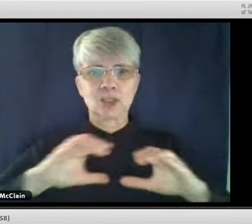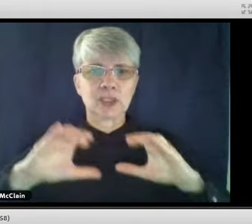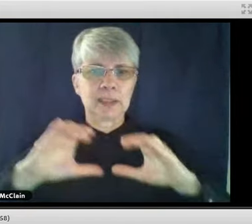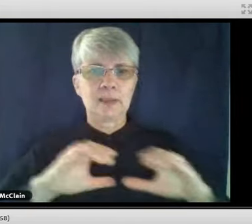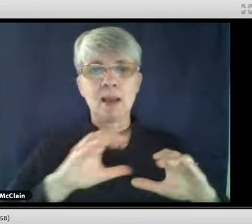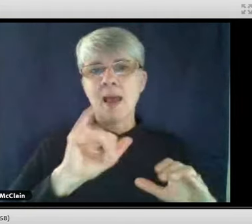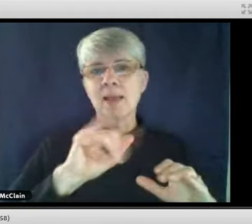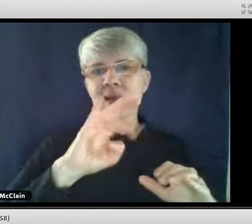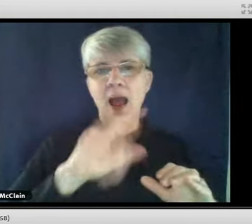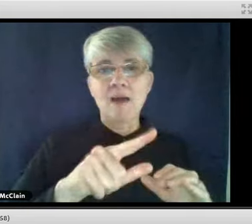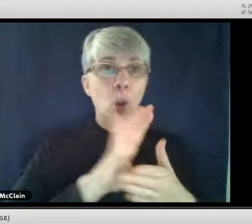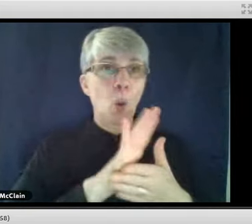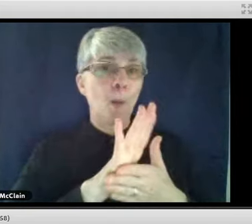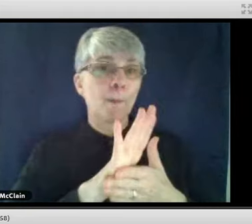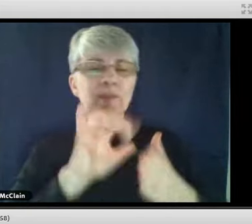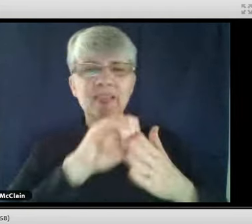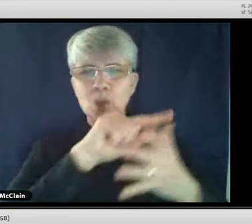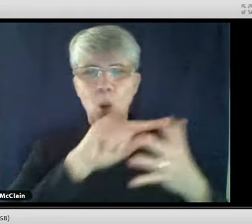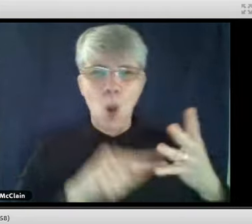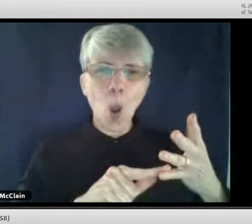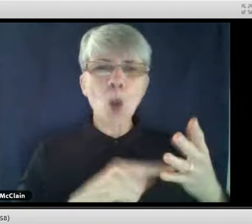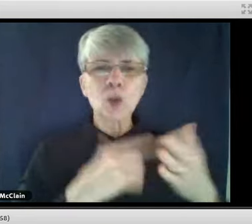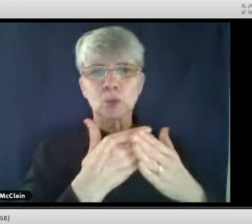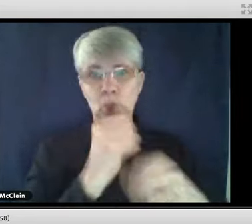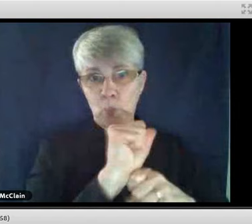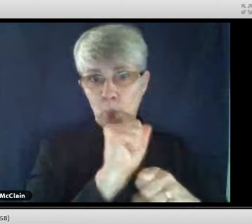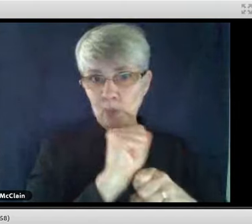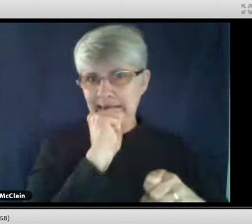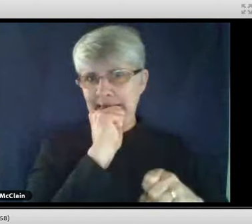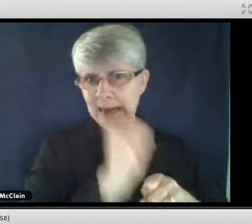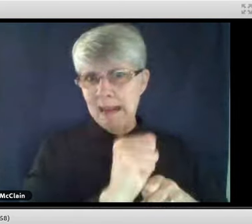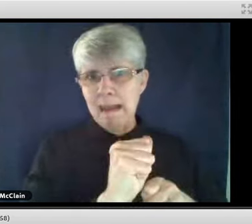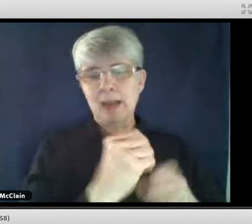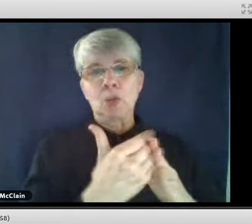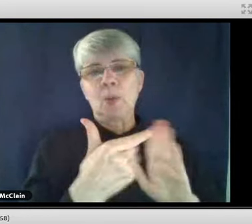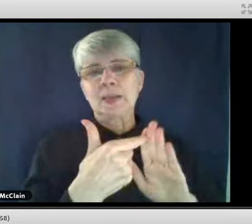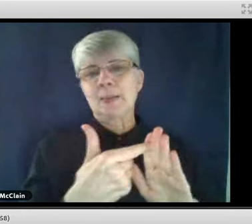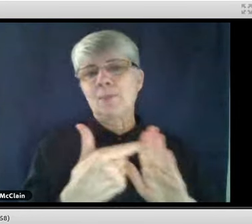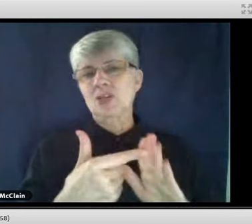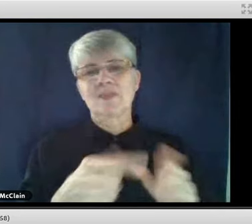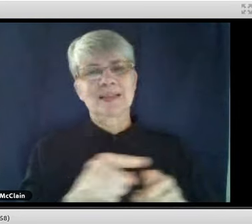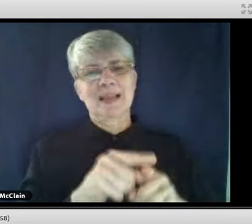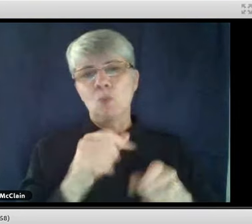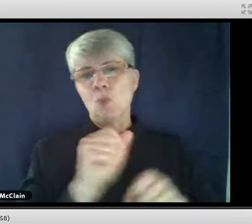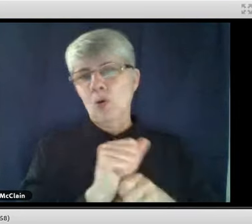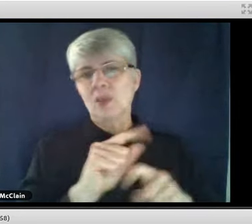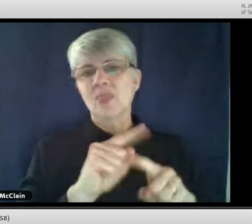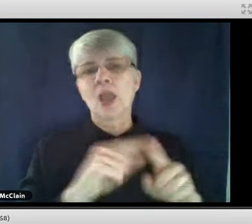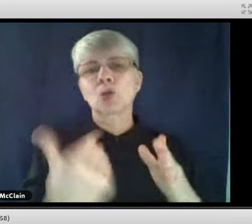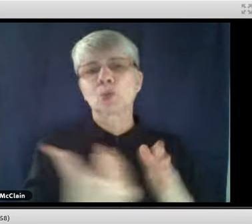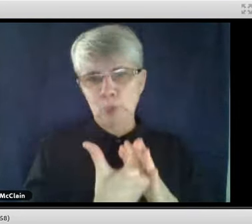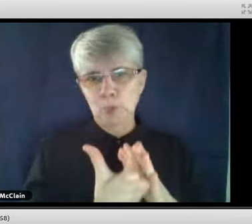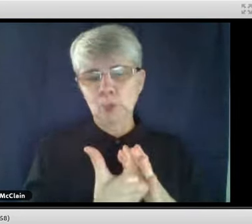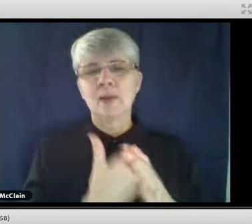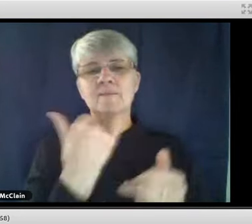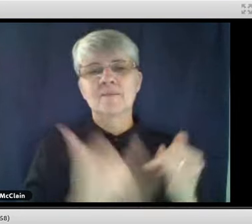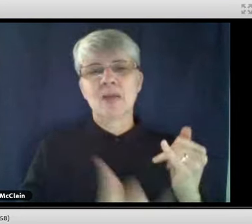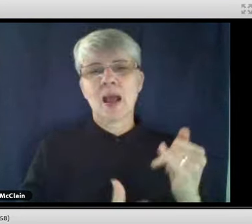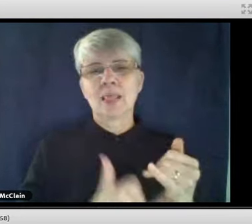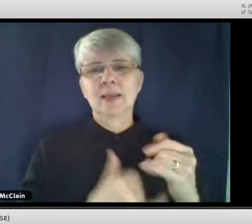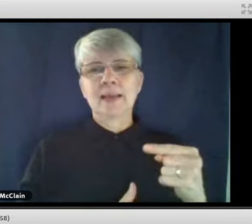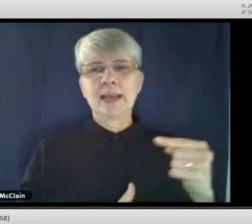a screenplay, these are all new works. They're not simply new expressions of the same work. And then finally, moving into